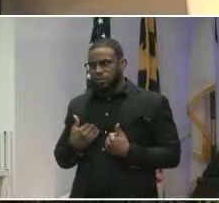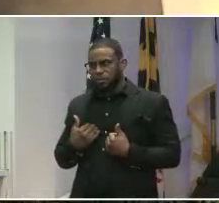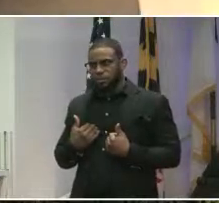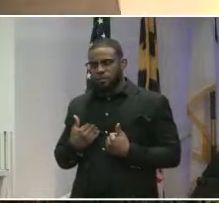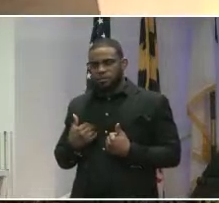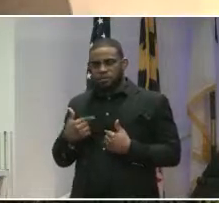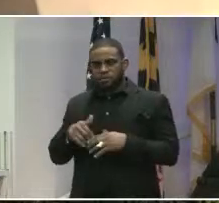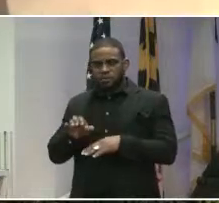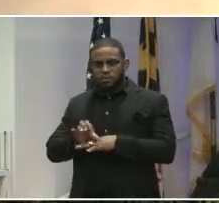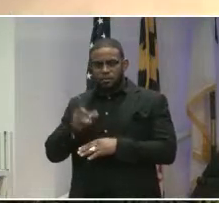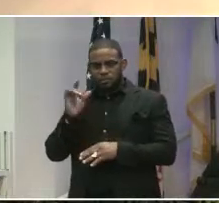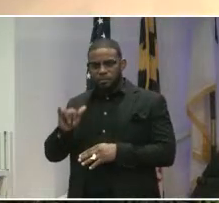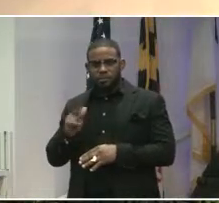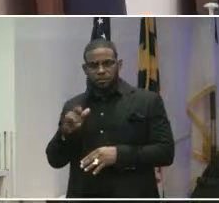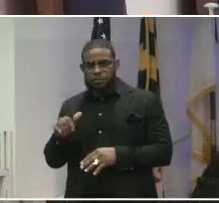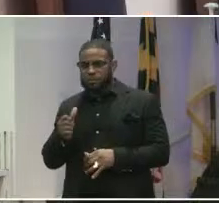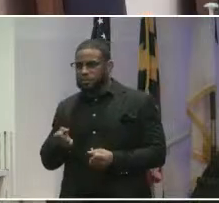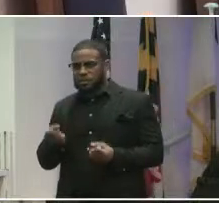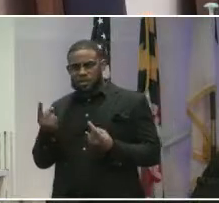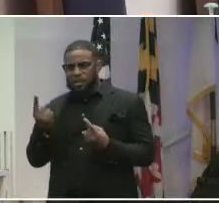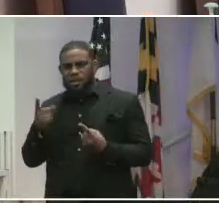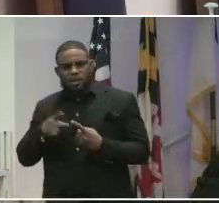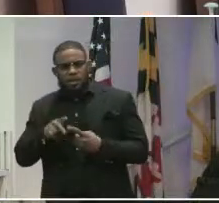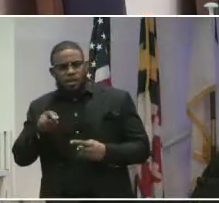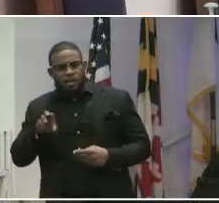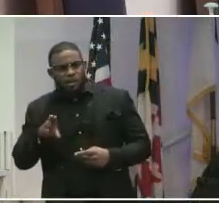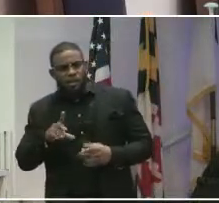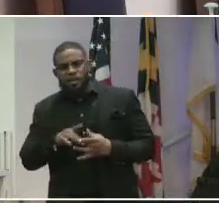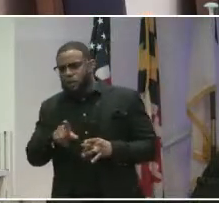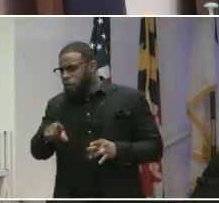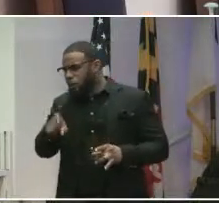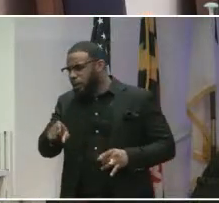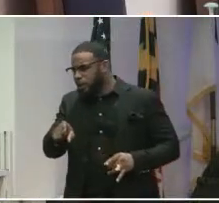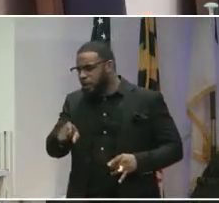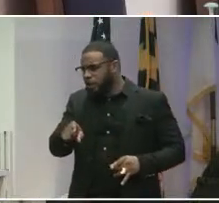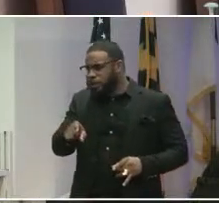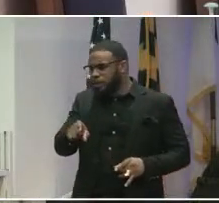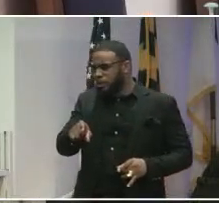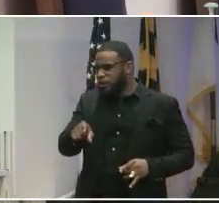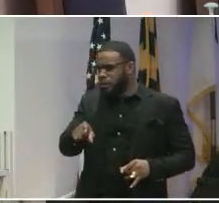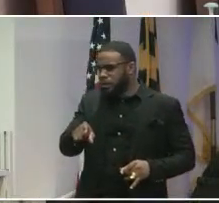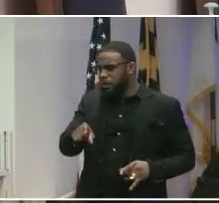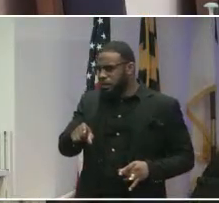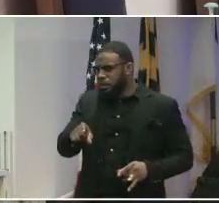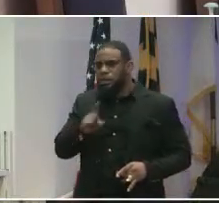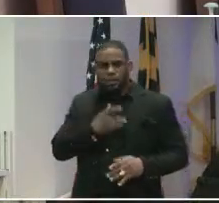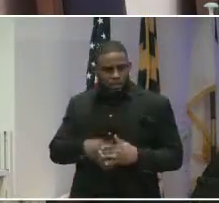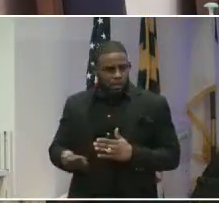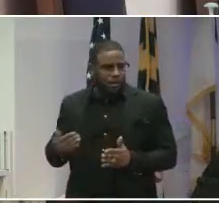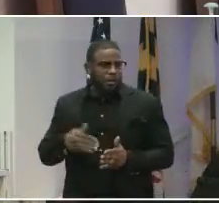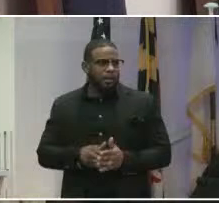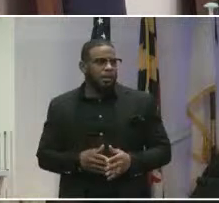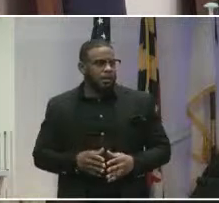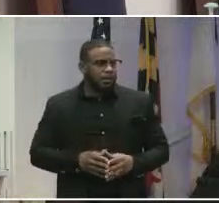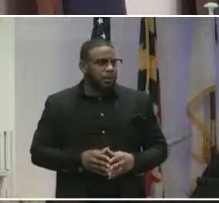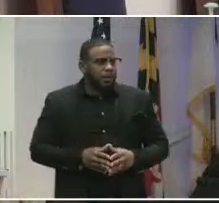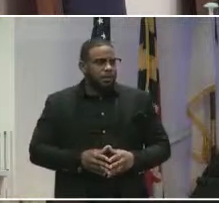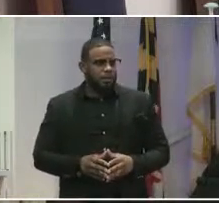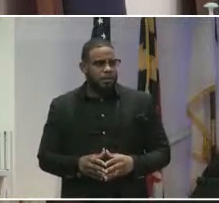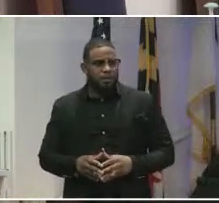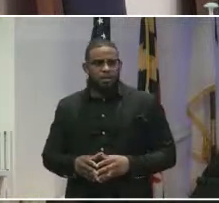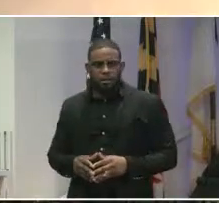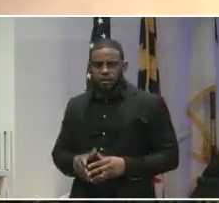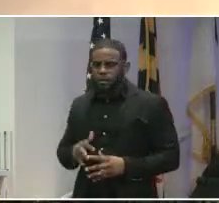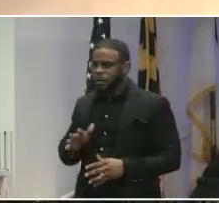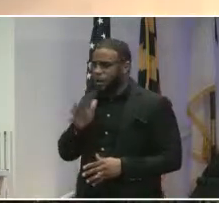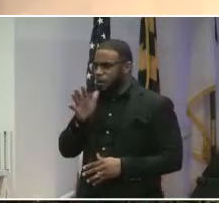been in church forever just won't get it. Nicodemus said, you must be born again.